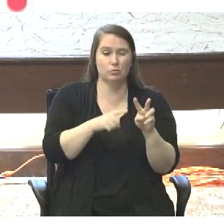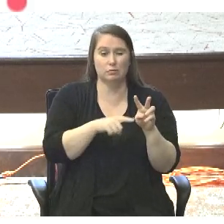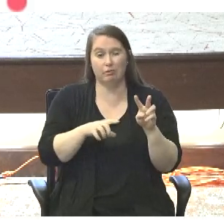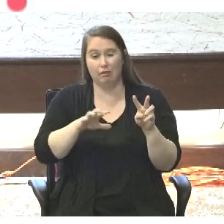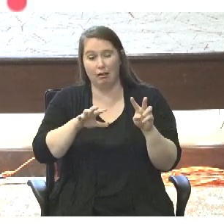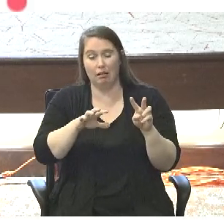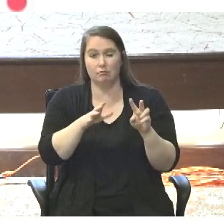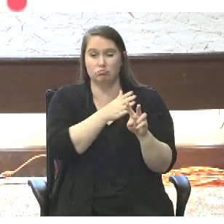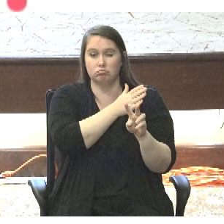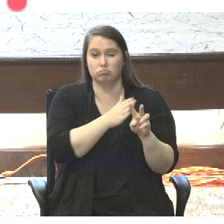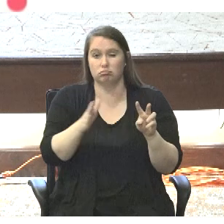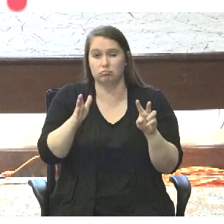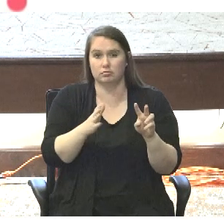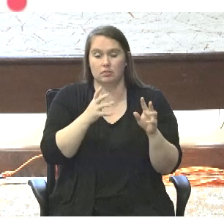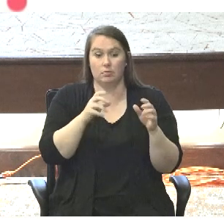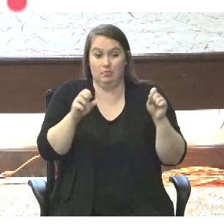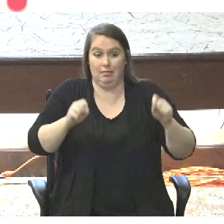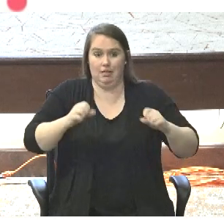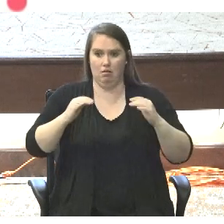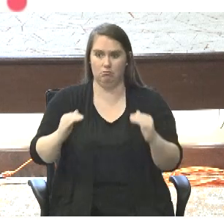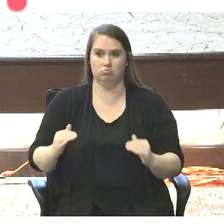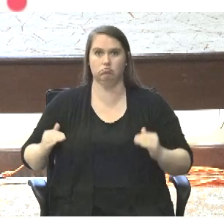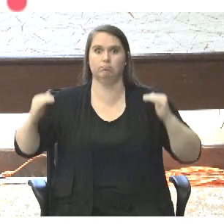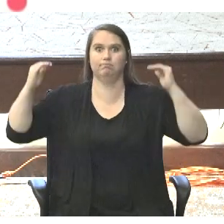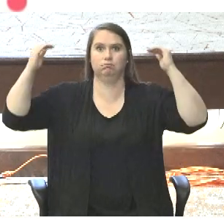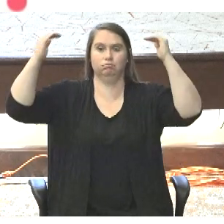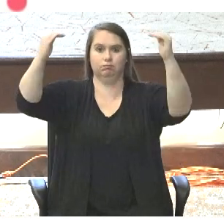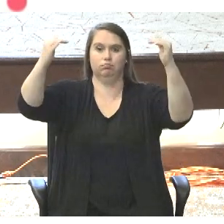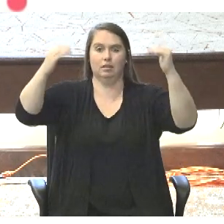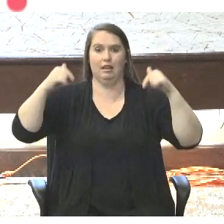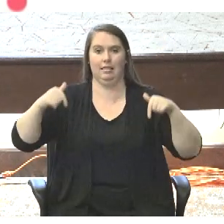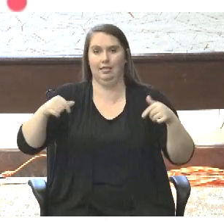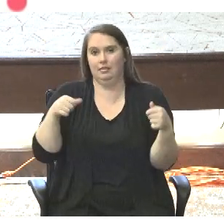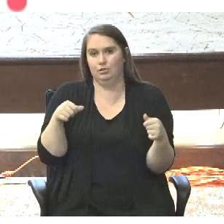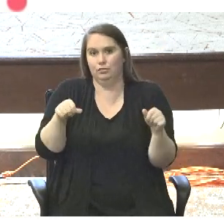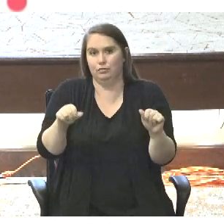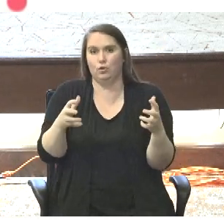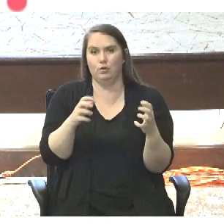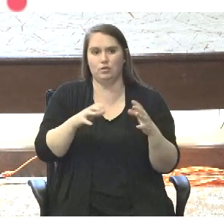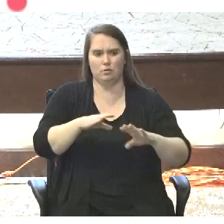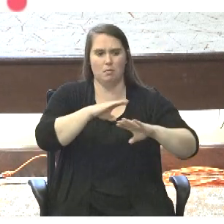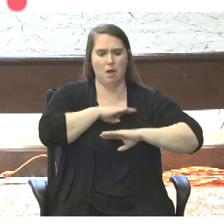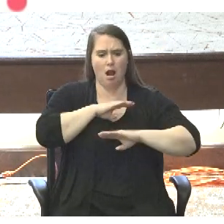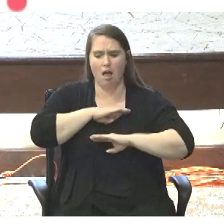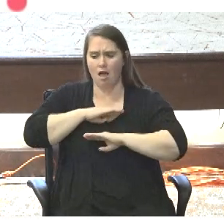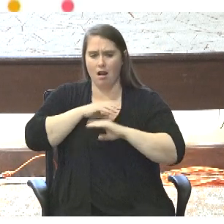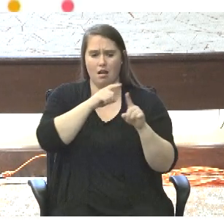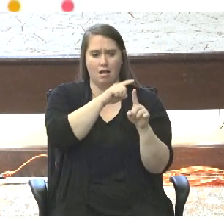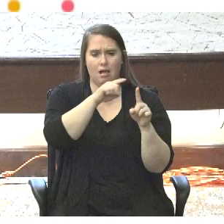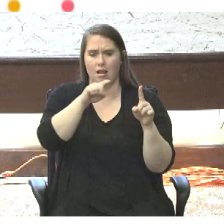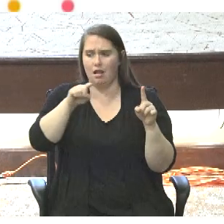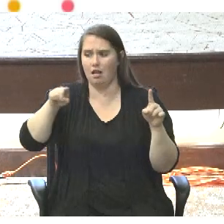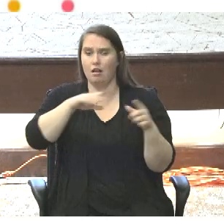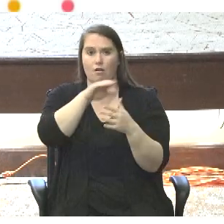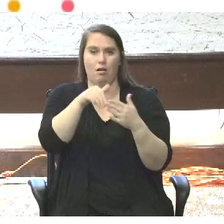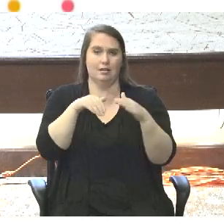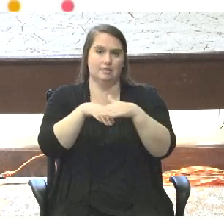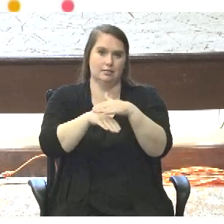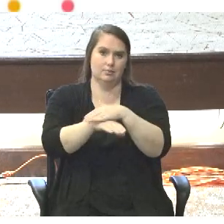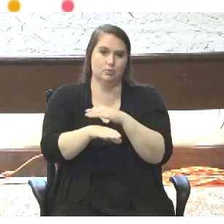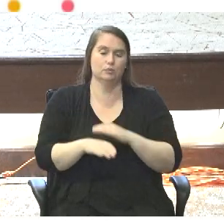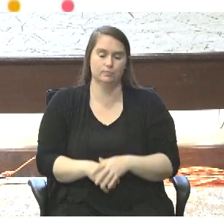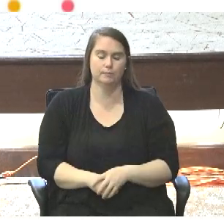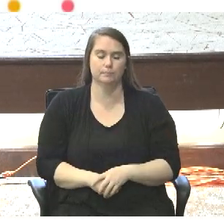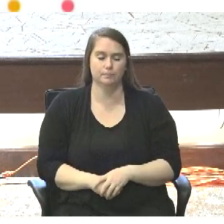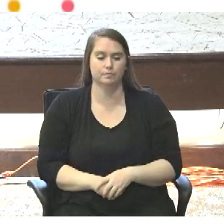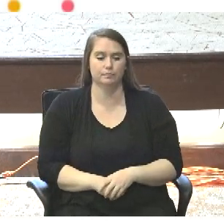see really the intentional effort to go above and beyond and focusing on all ability accessibility. And then the same can